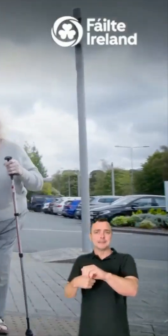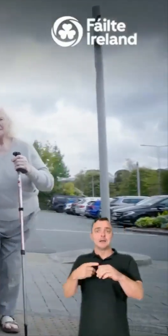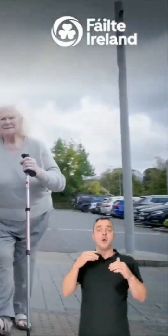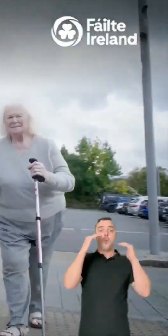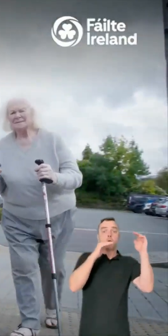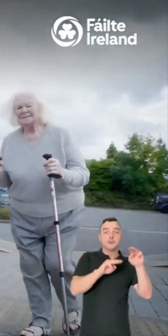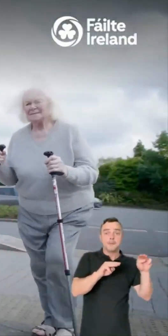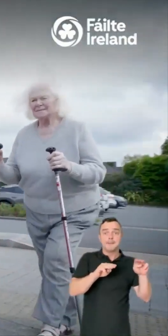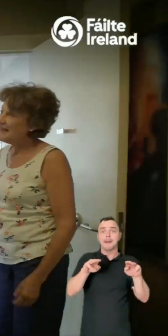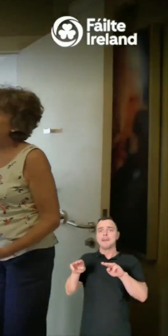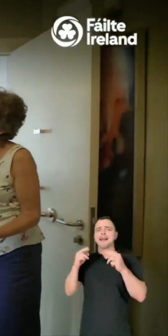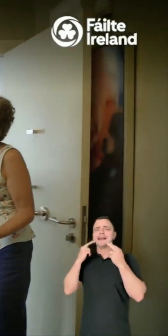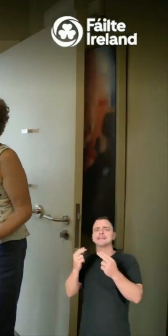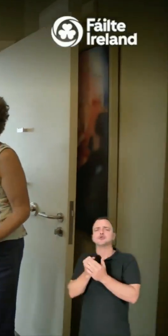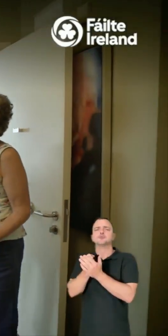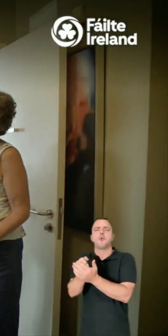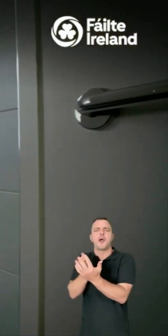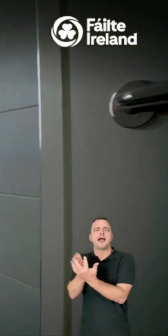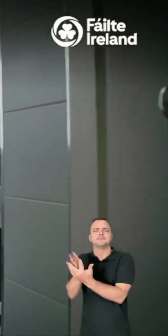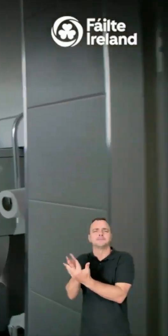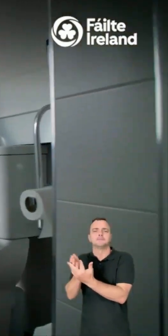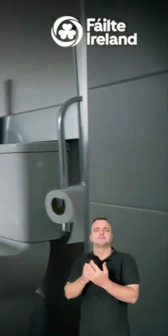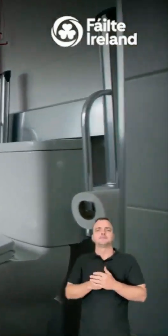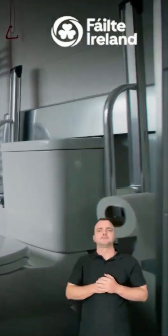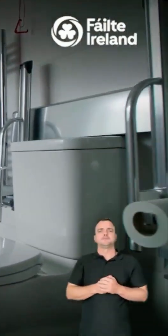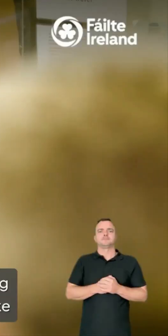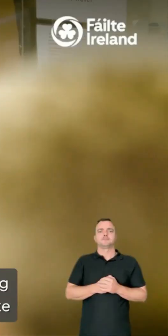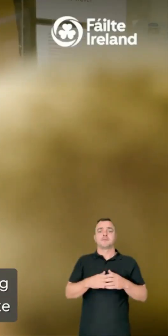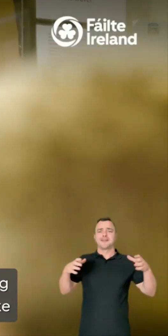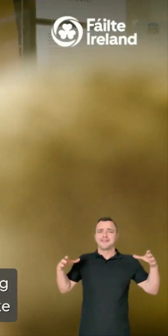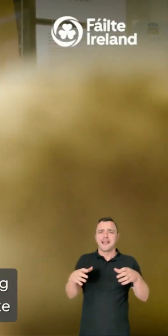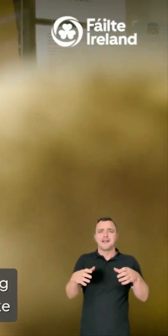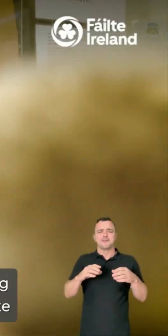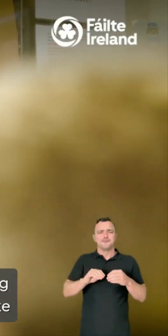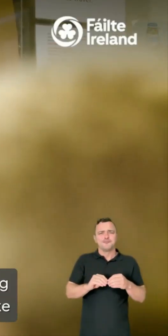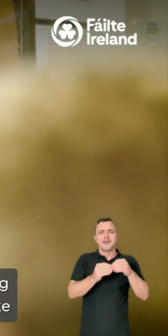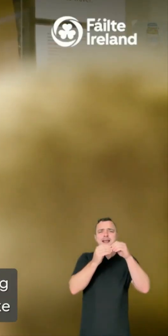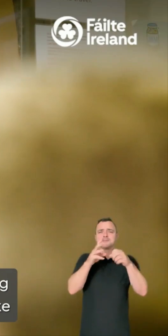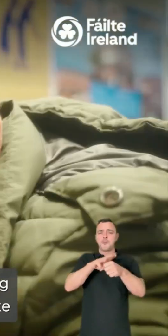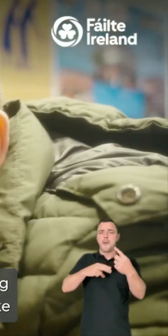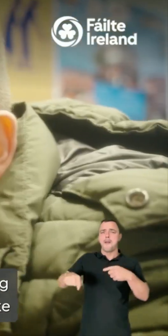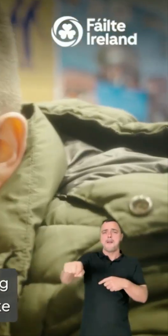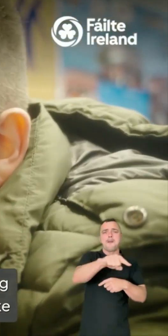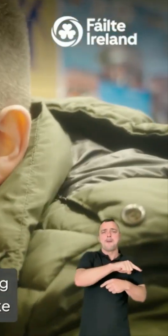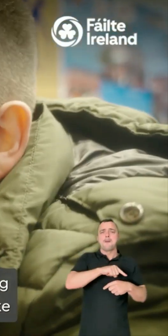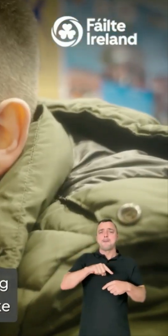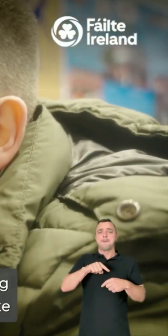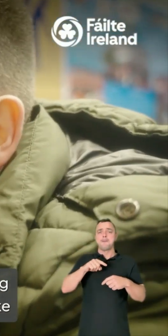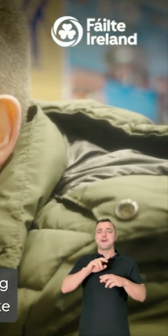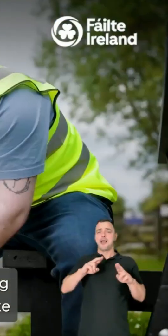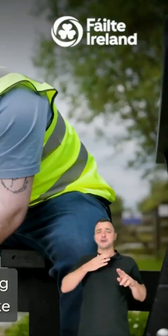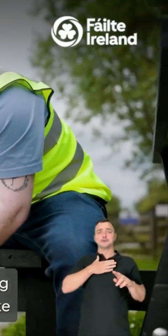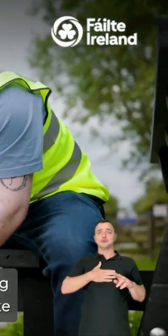older people, and visitors who require support with access. Together, we can co-create welcoming tourism